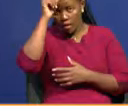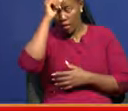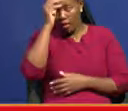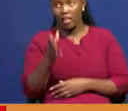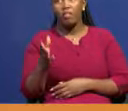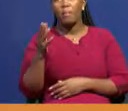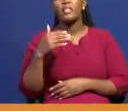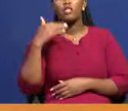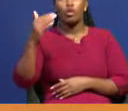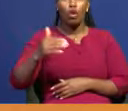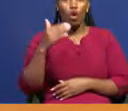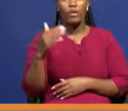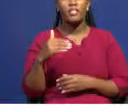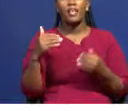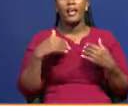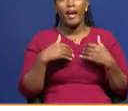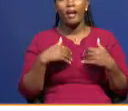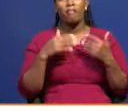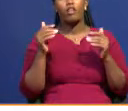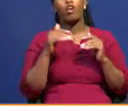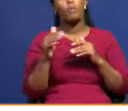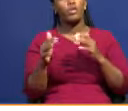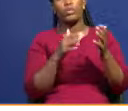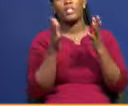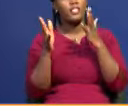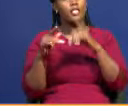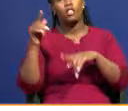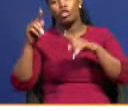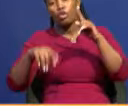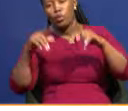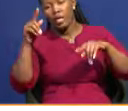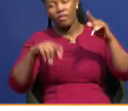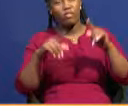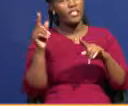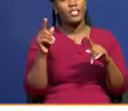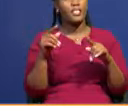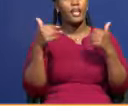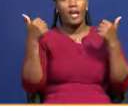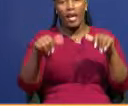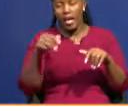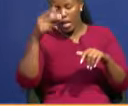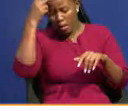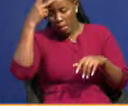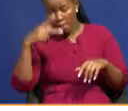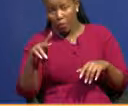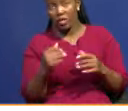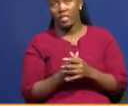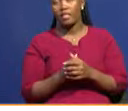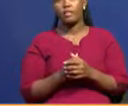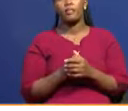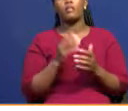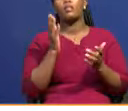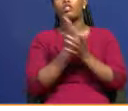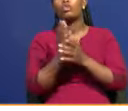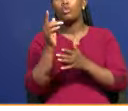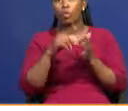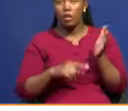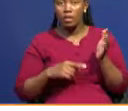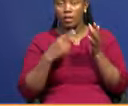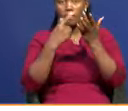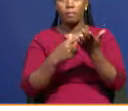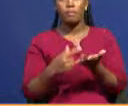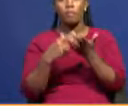an opportunity to evaluate the net effect of any policy. Mm-hmm. The fact here being the discussion